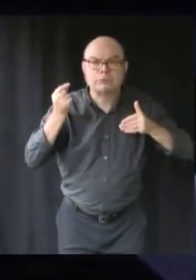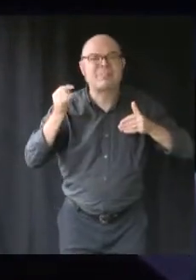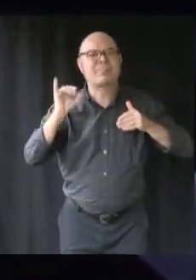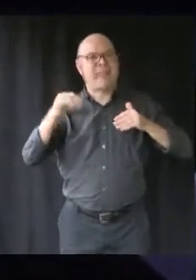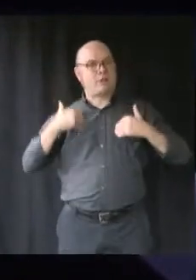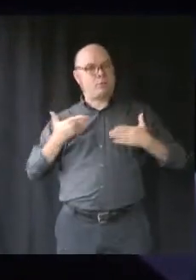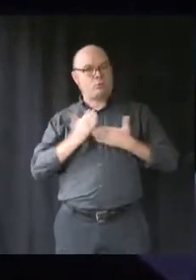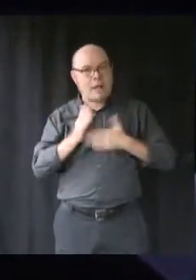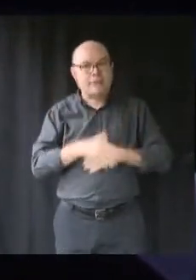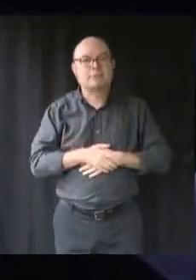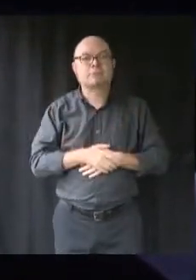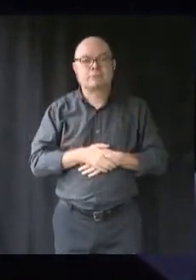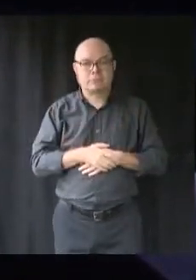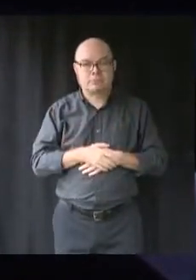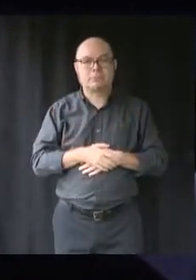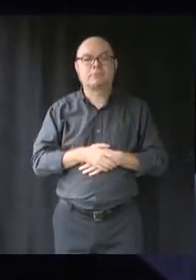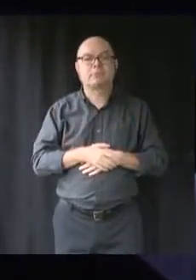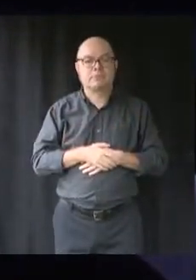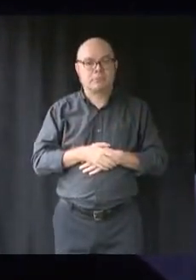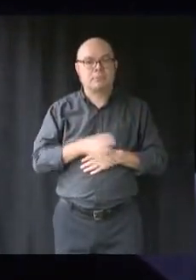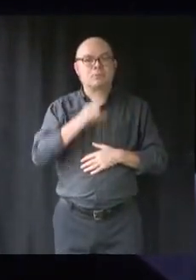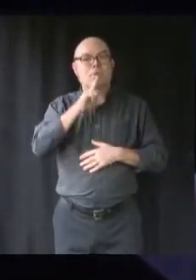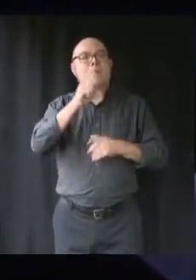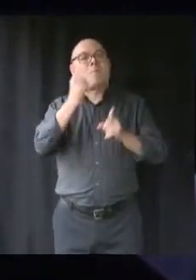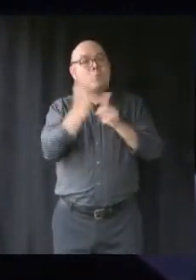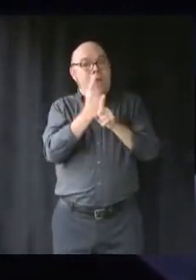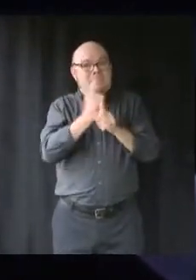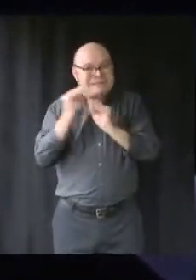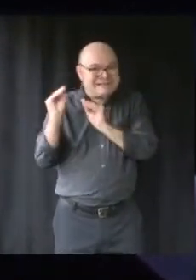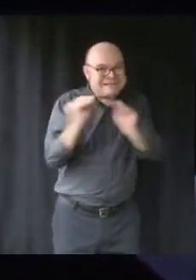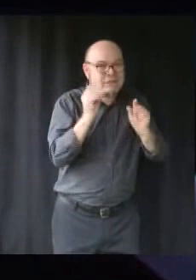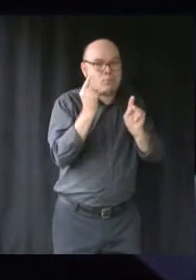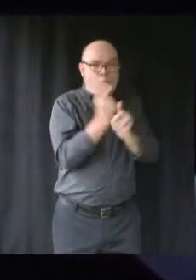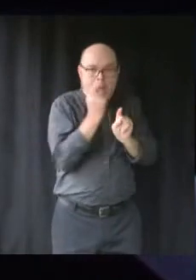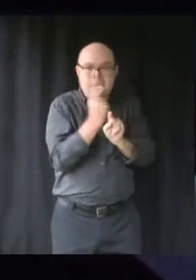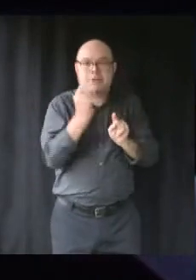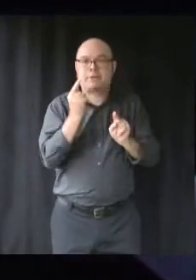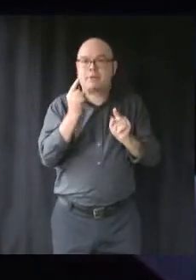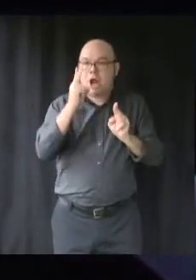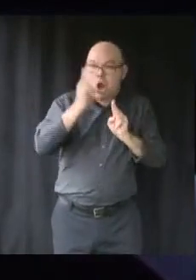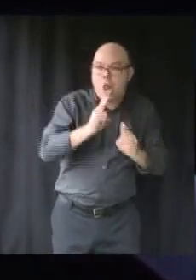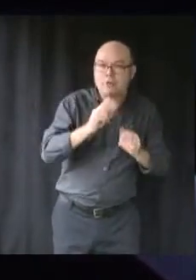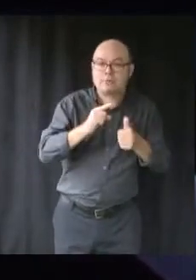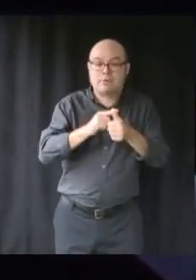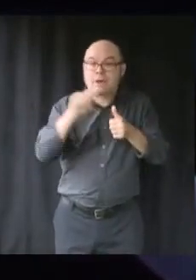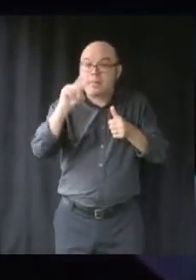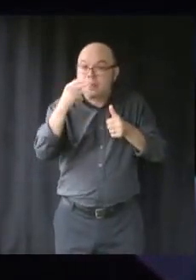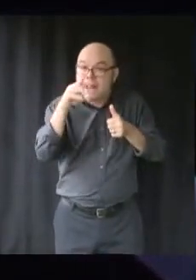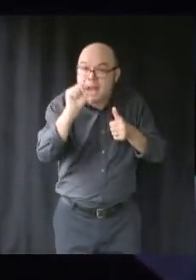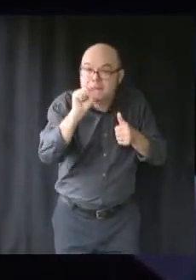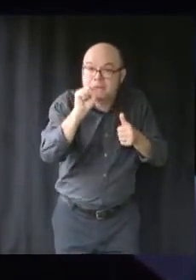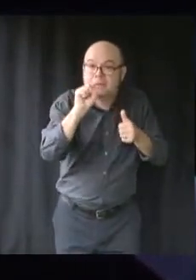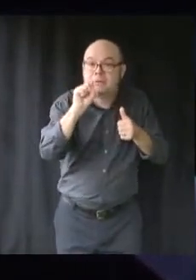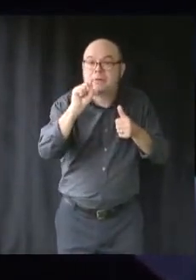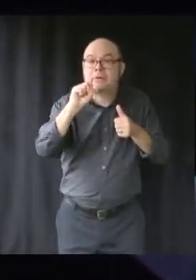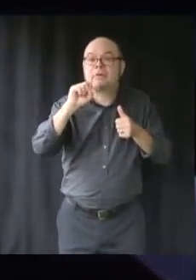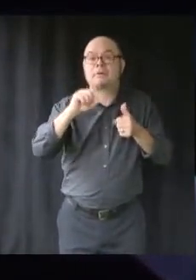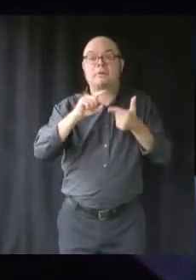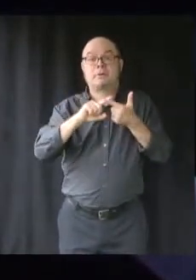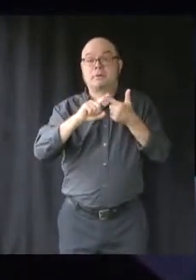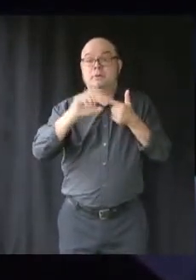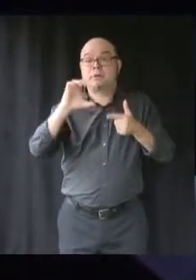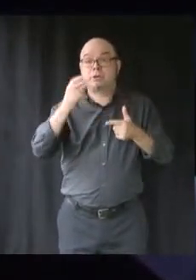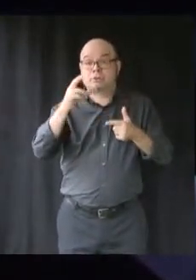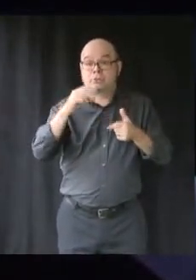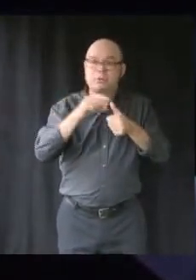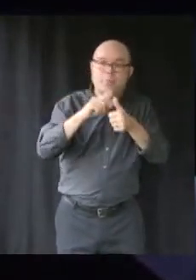honors the human rights legacy of both Thomas J. Dodd, whose career took him from working as a prosecutor at the